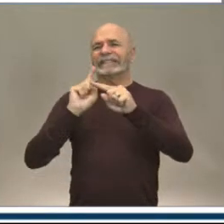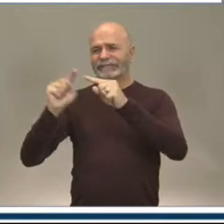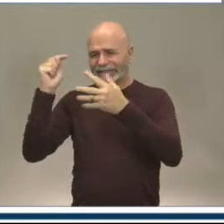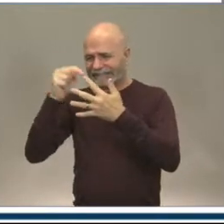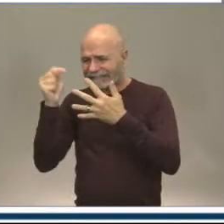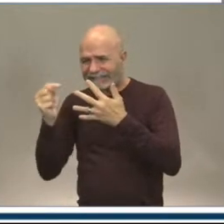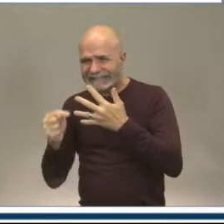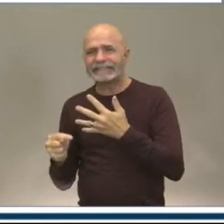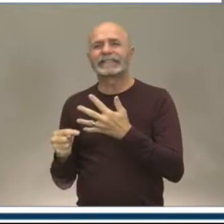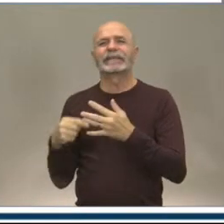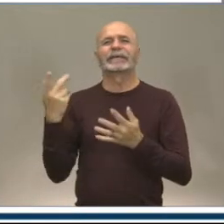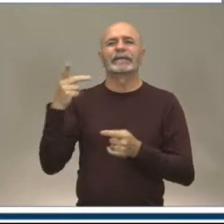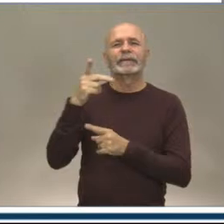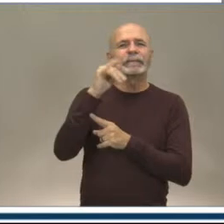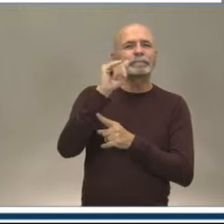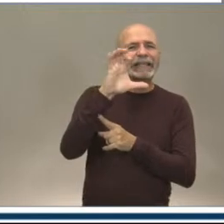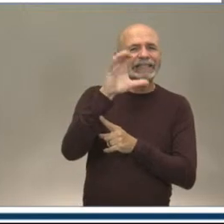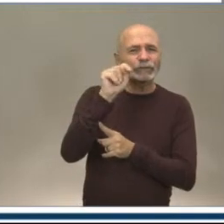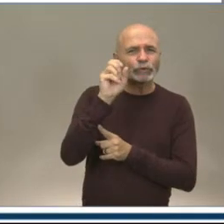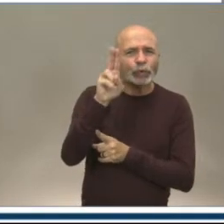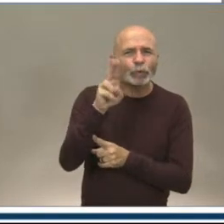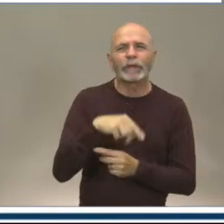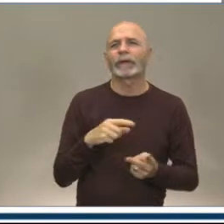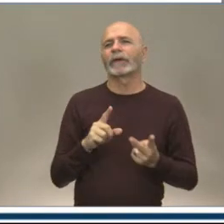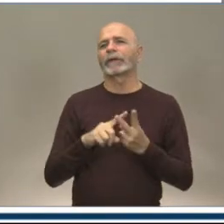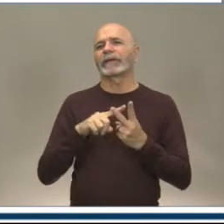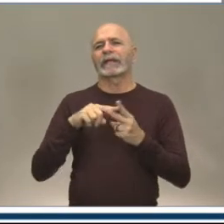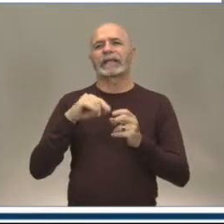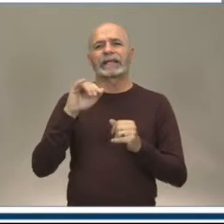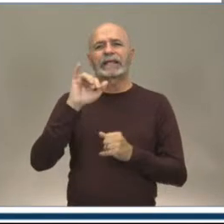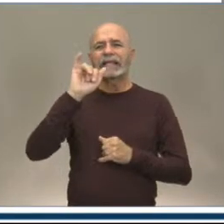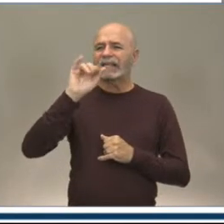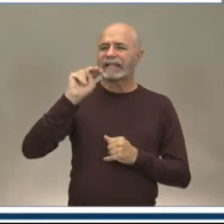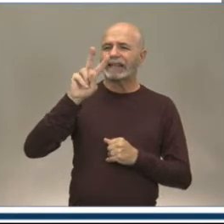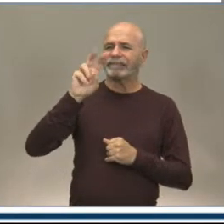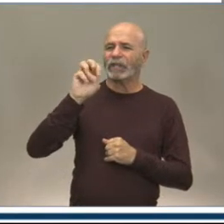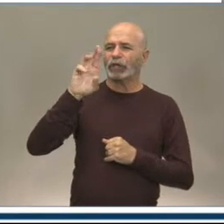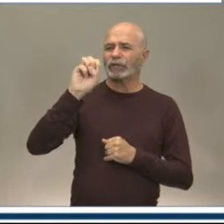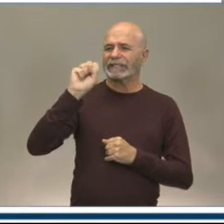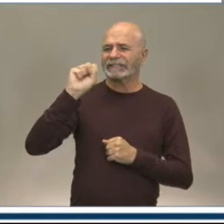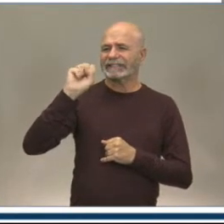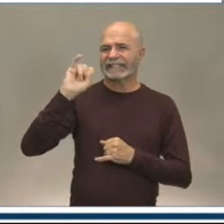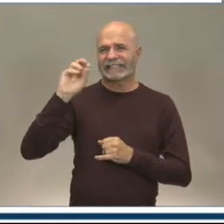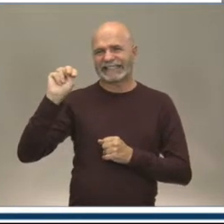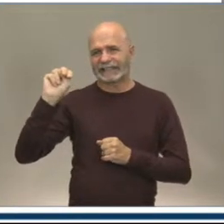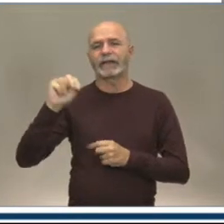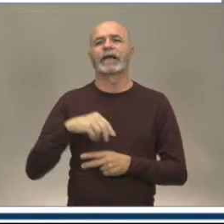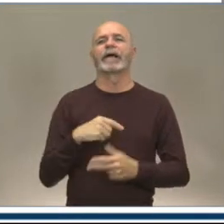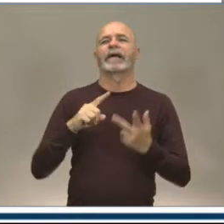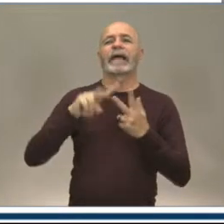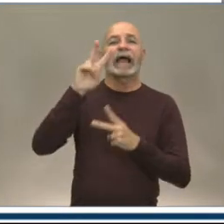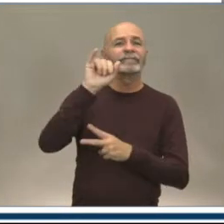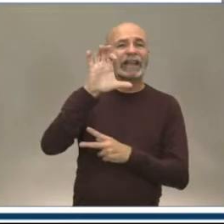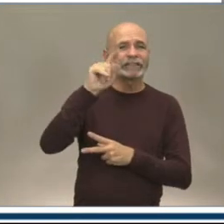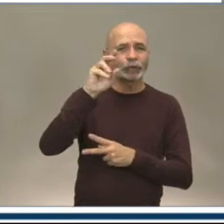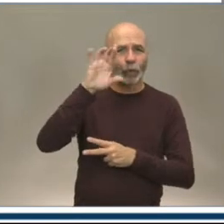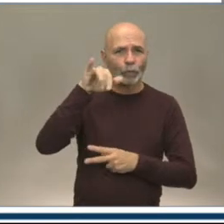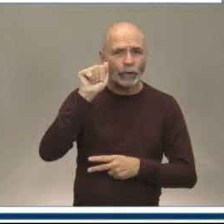Pictou, Antigonish, Inverness, and Victoria counties. So we urge people to please check with your